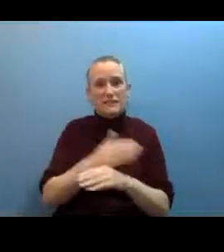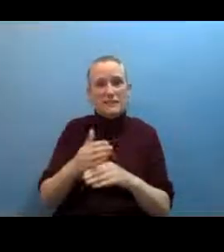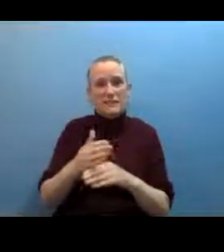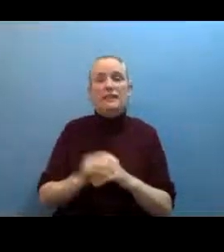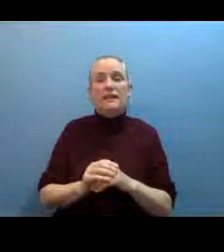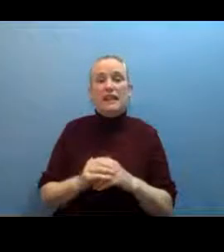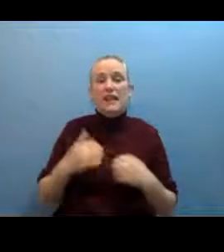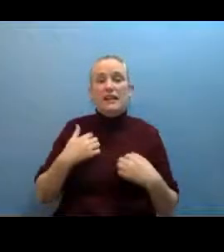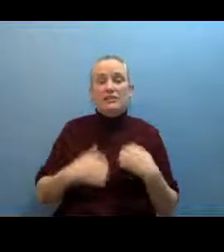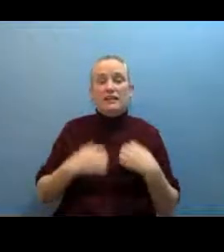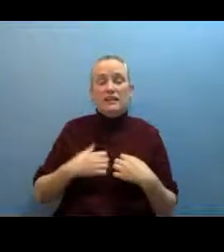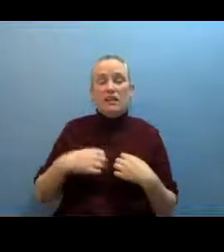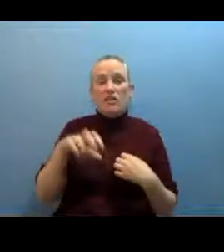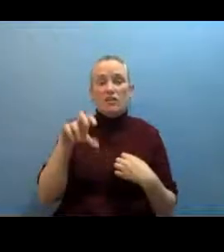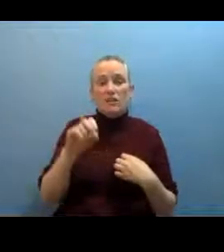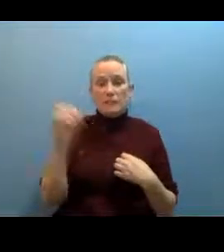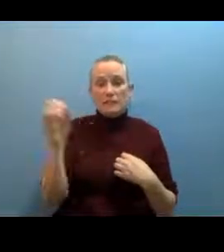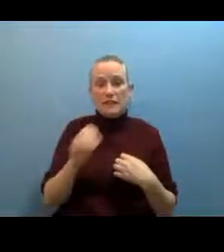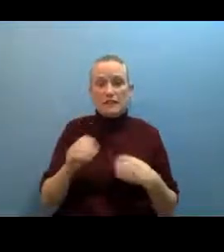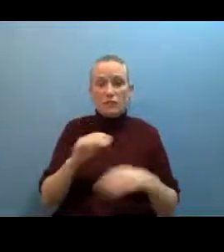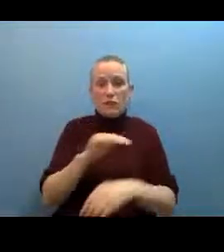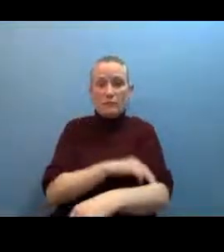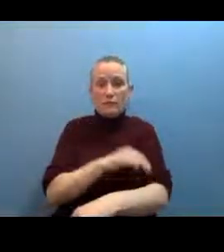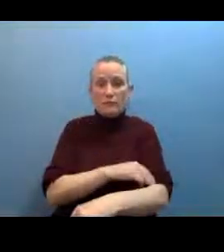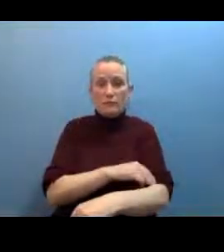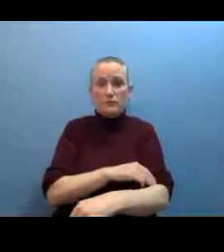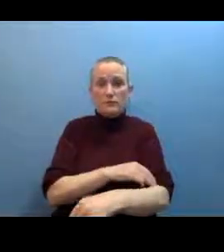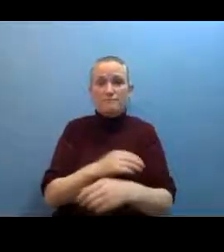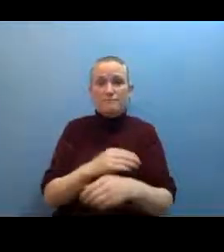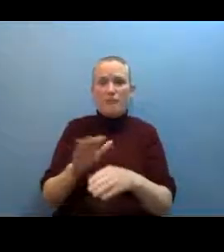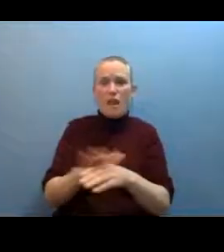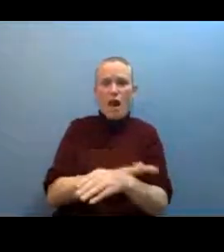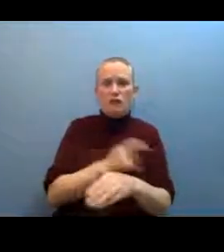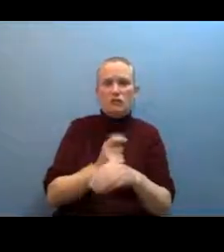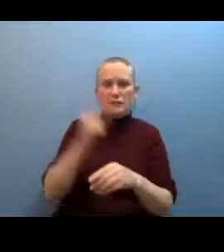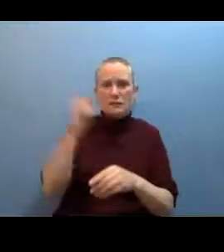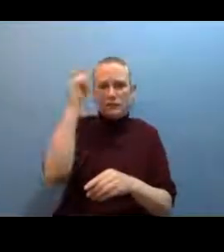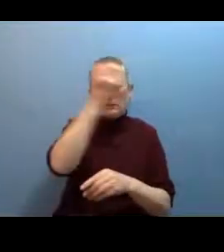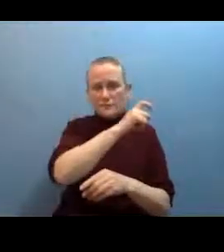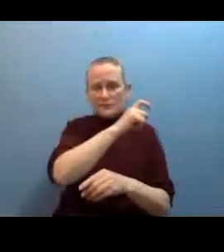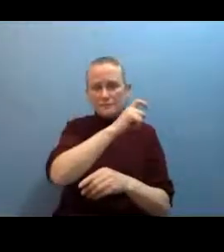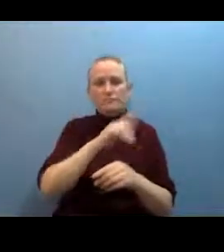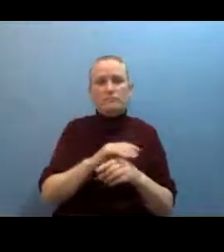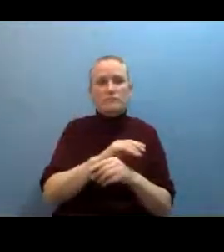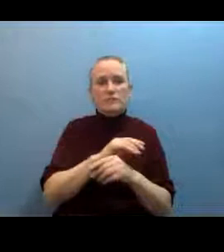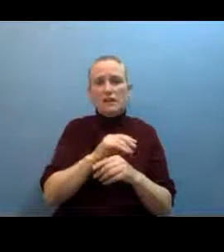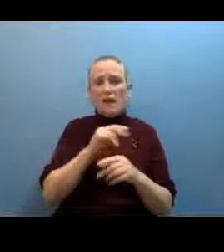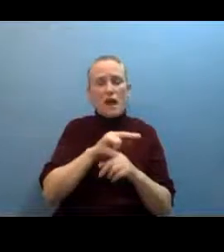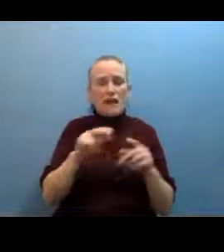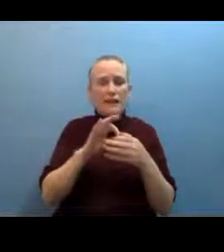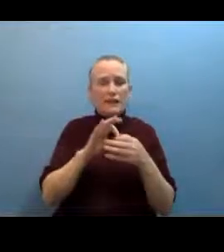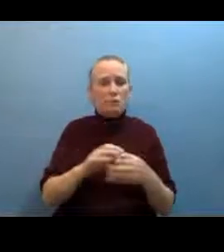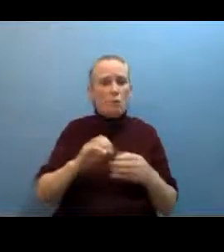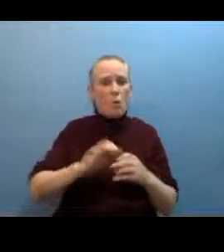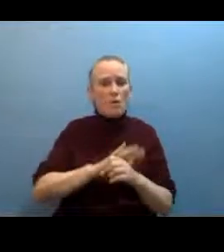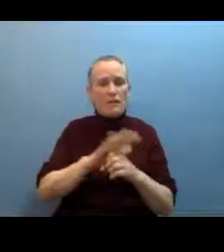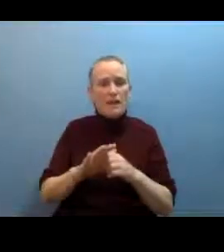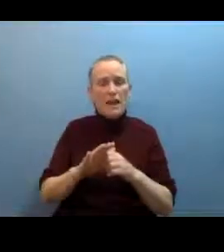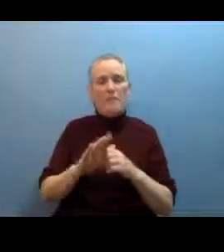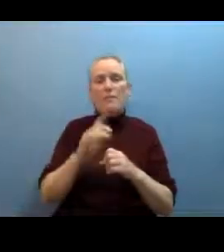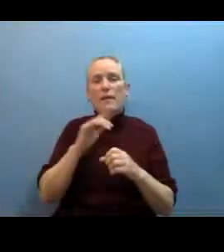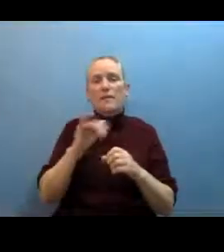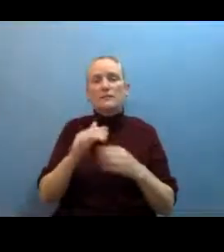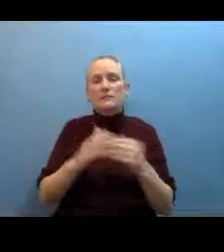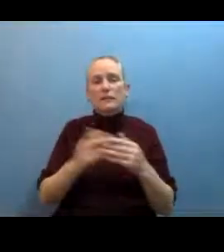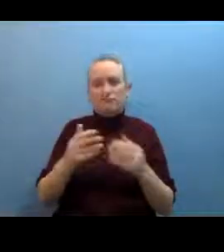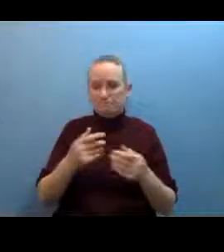Interestingly, 30% of the problems were to do with the longer term difficulties. So something that wasn't a direct result of COVID, but maybe something that a young person has been managing